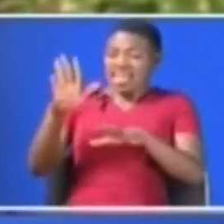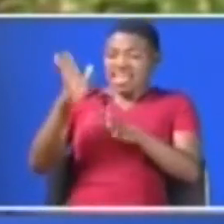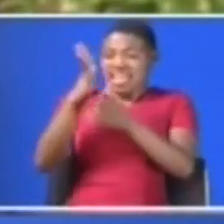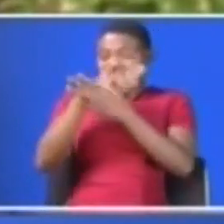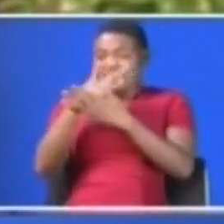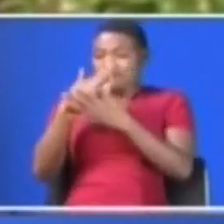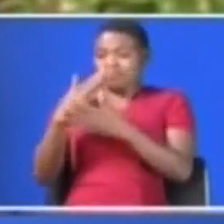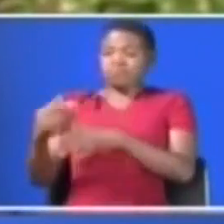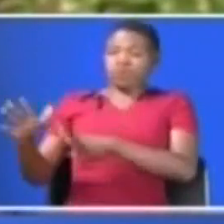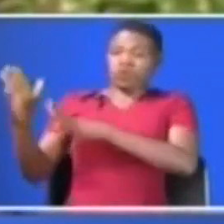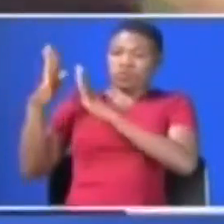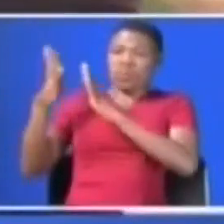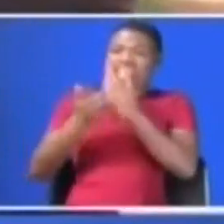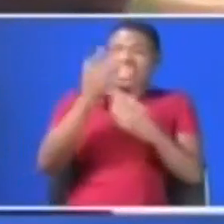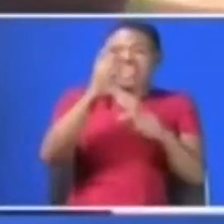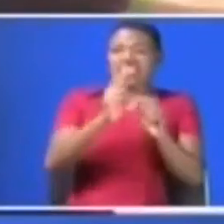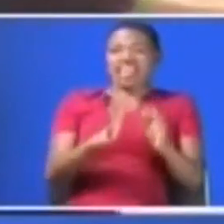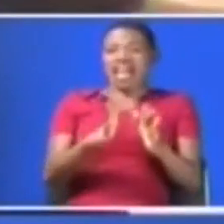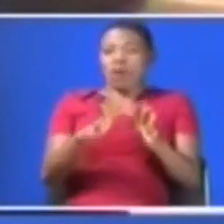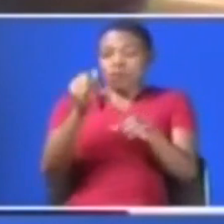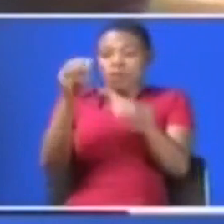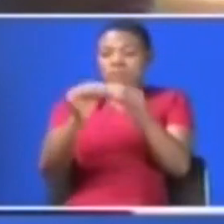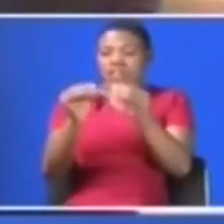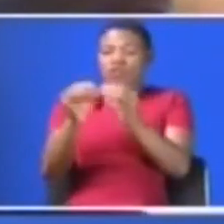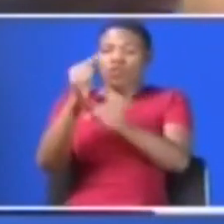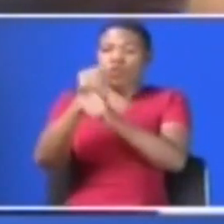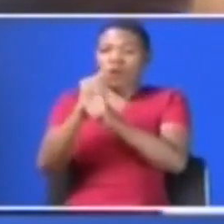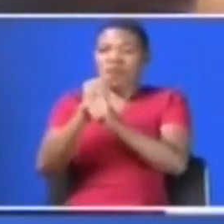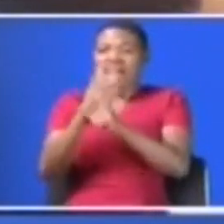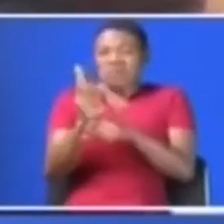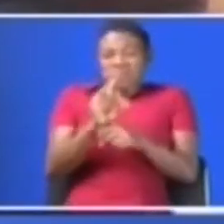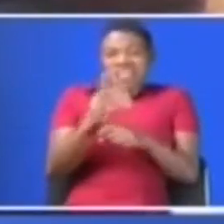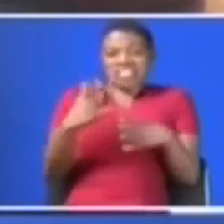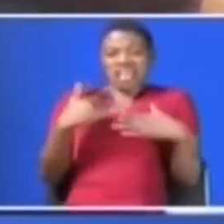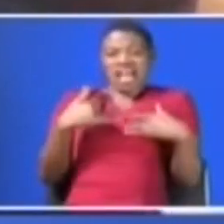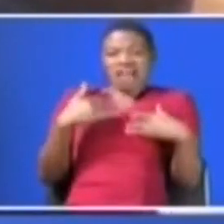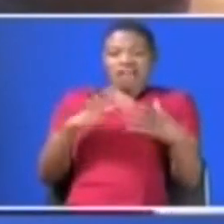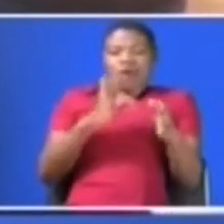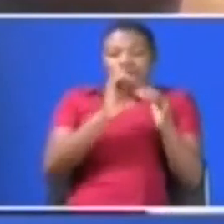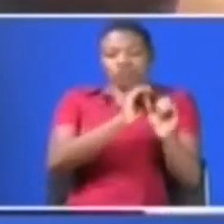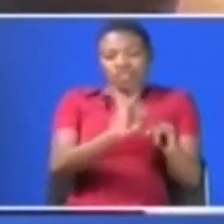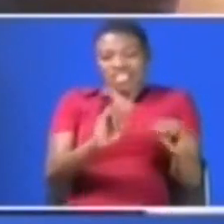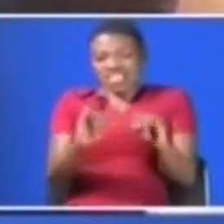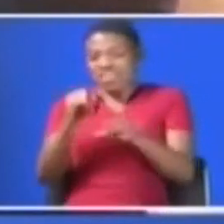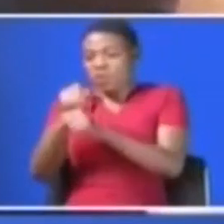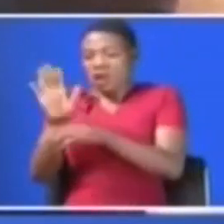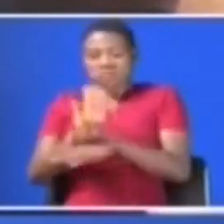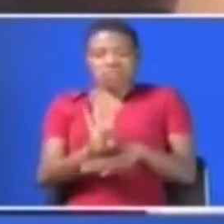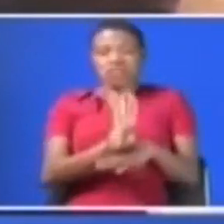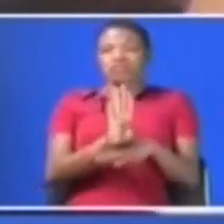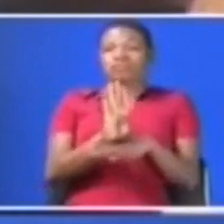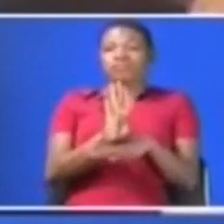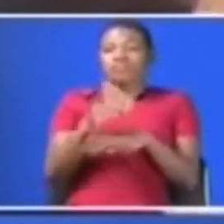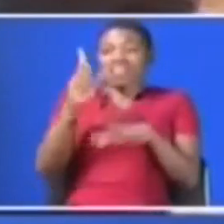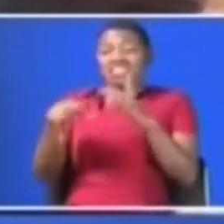caretaker by day. We meet him at work where he spares a few minutes since he has a compound to clean and errands to run. Kama hii